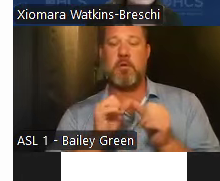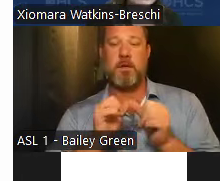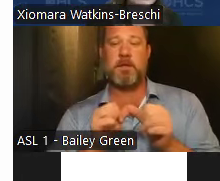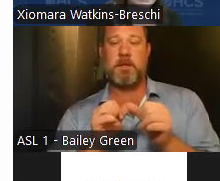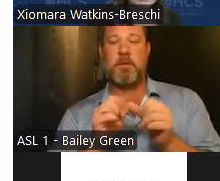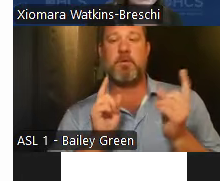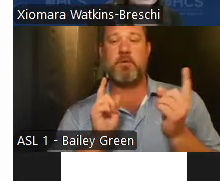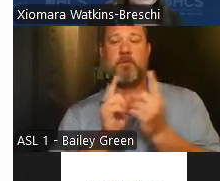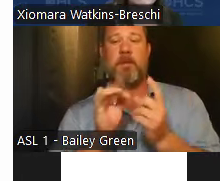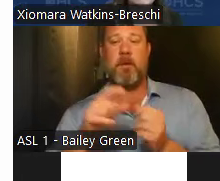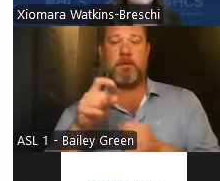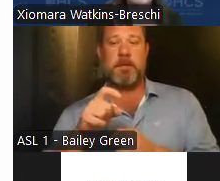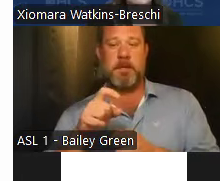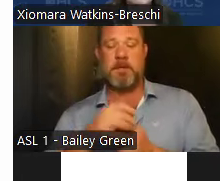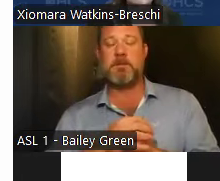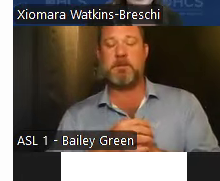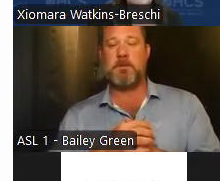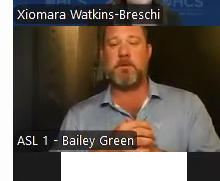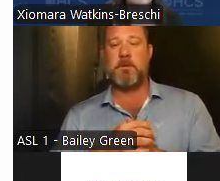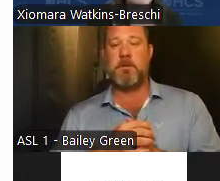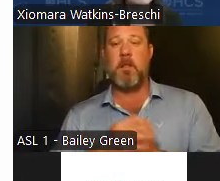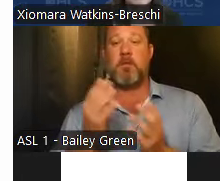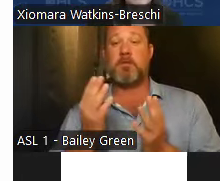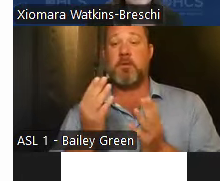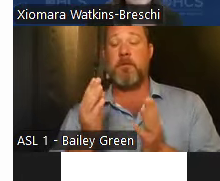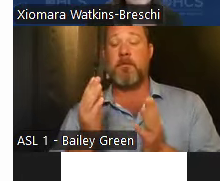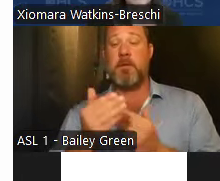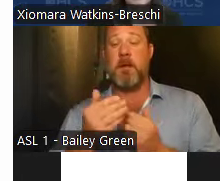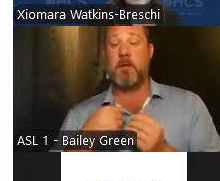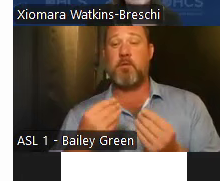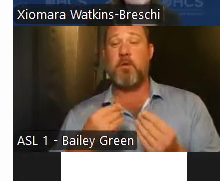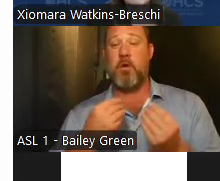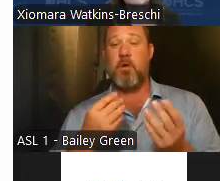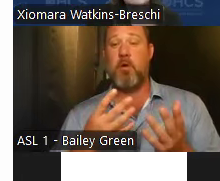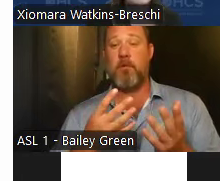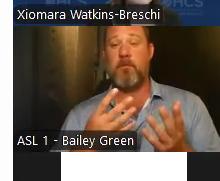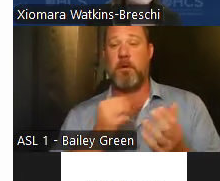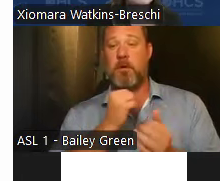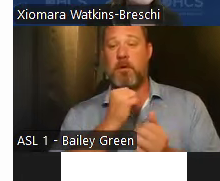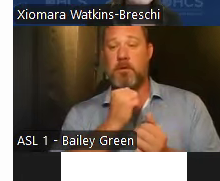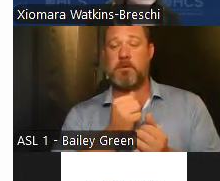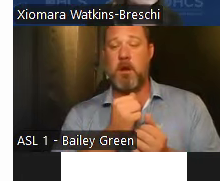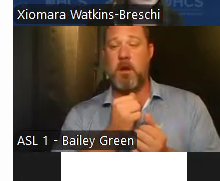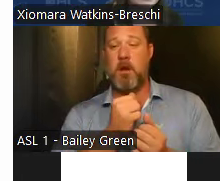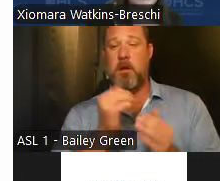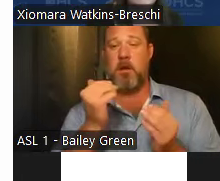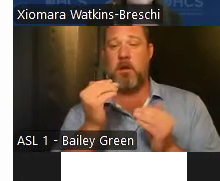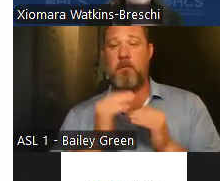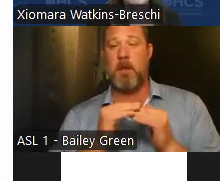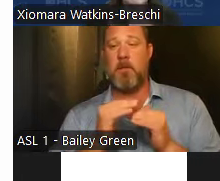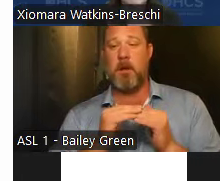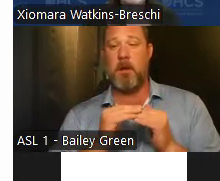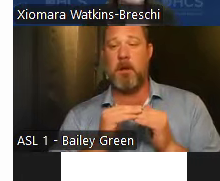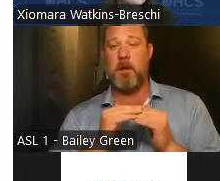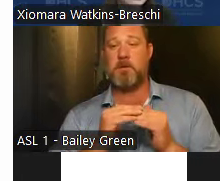meet the needs of Medi-Cal members and that the service package that we're offering doesn't, minimize anything, and it